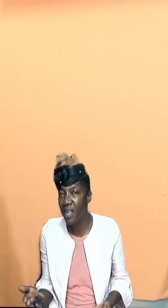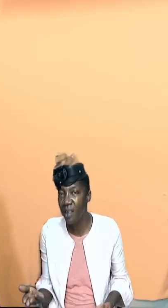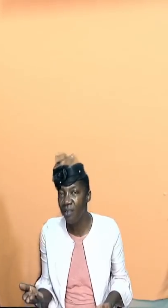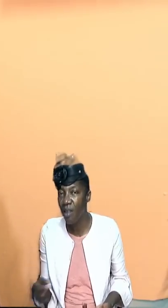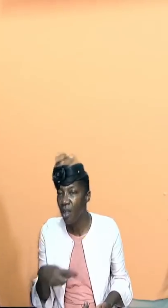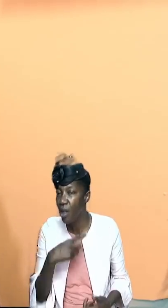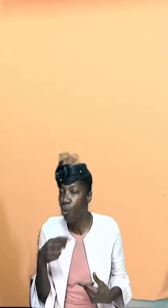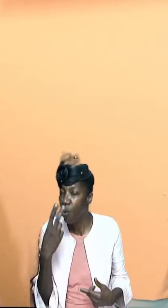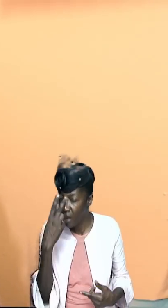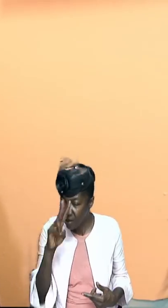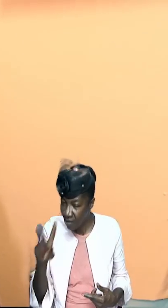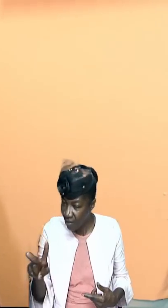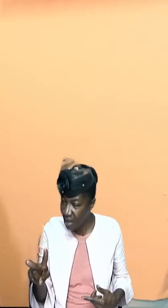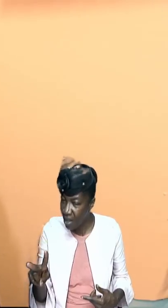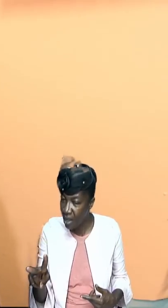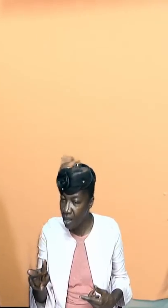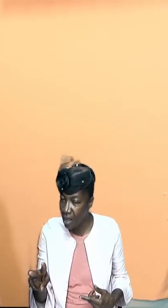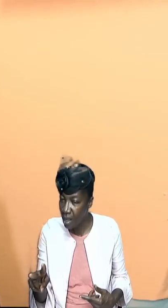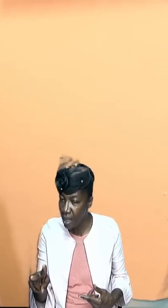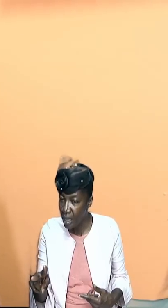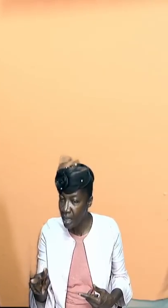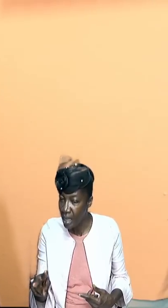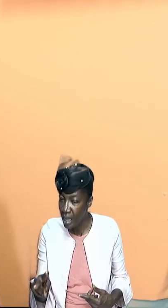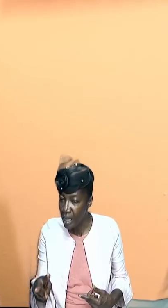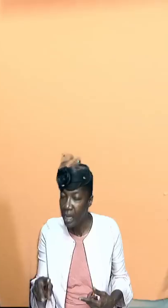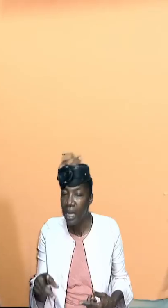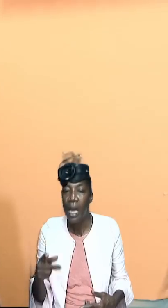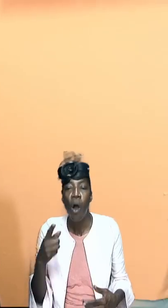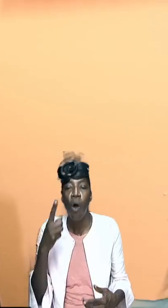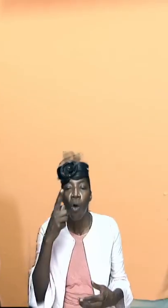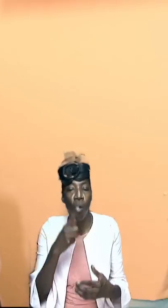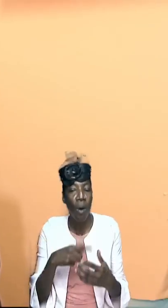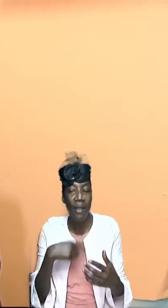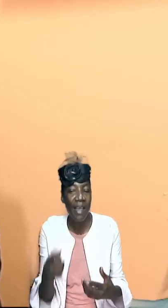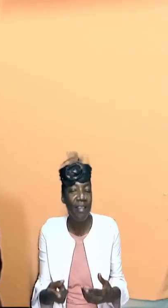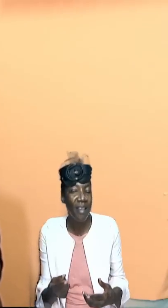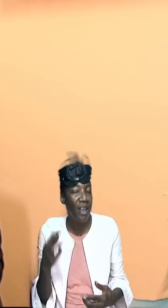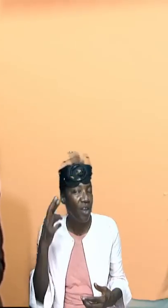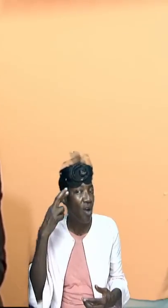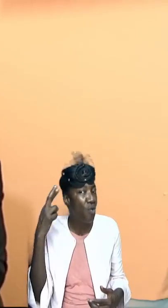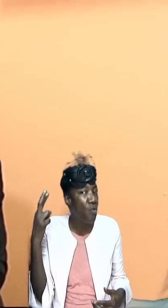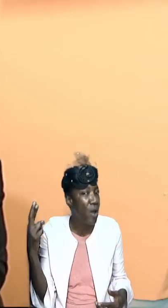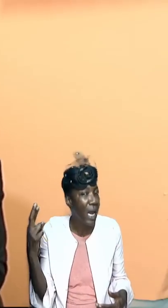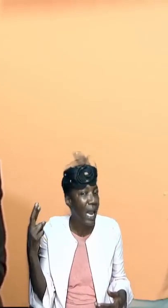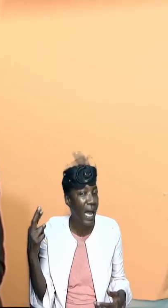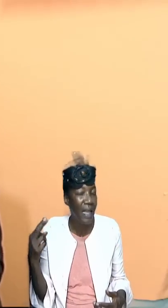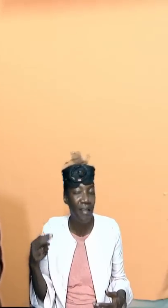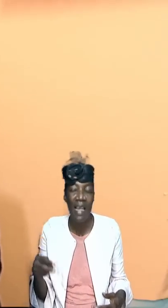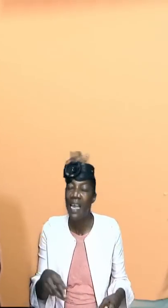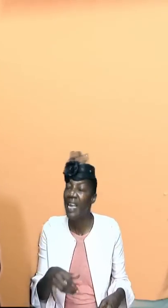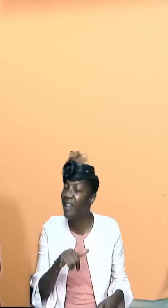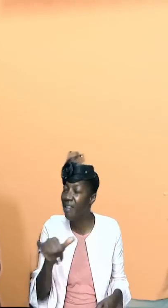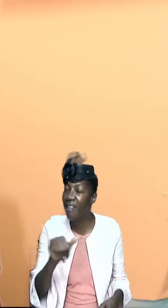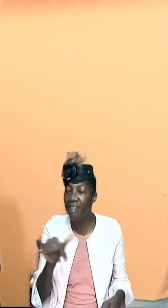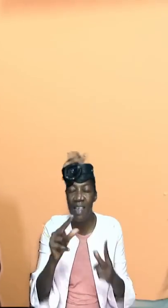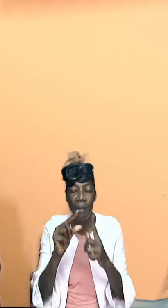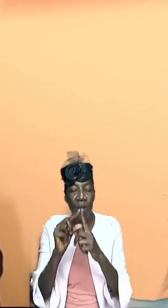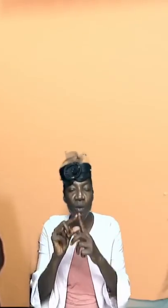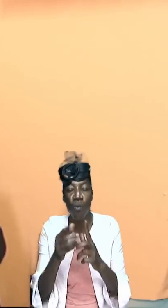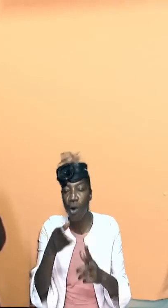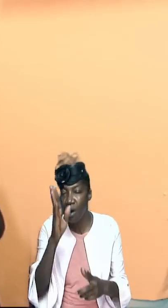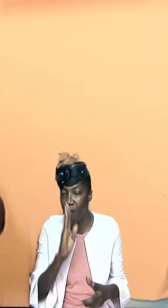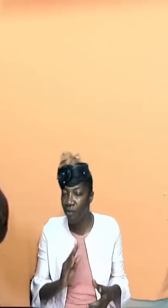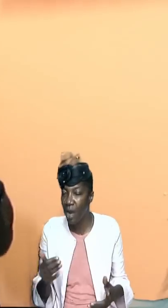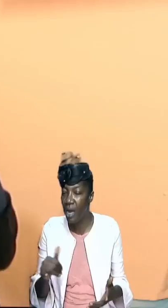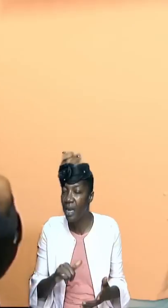when you see their conclusions you will recognize that it is tying into the Word of God. And these are people that